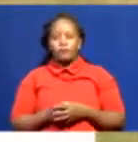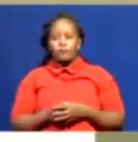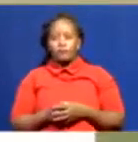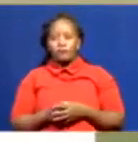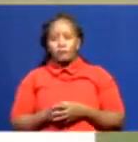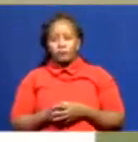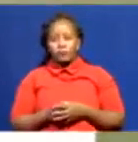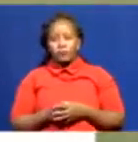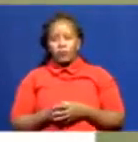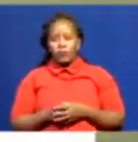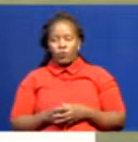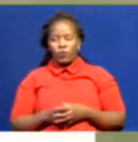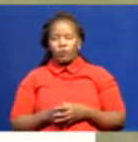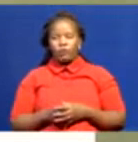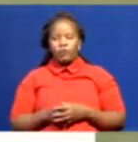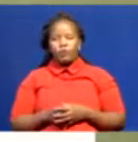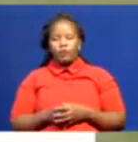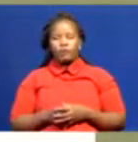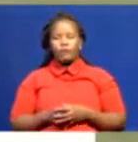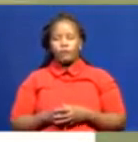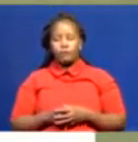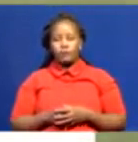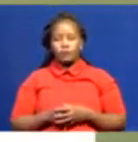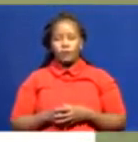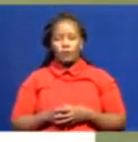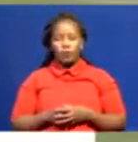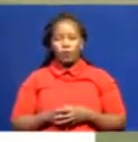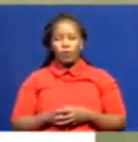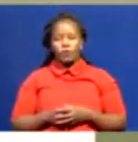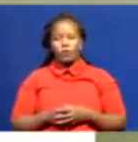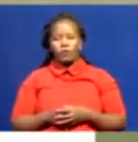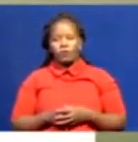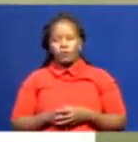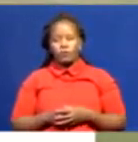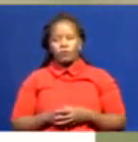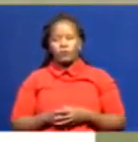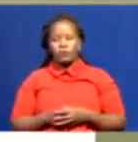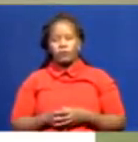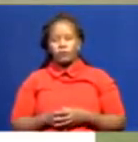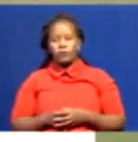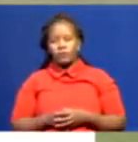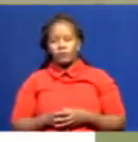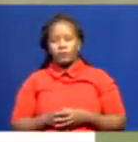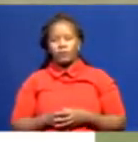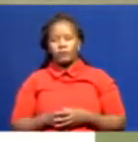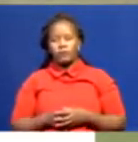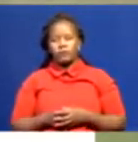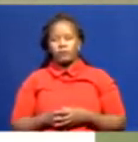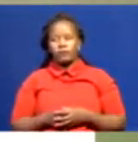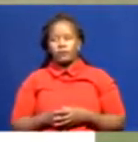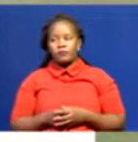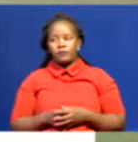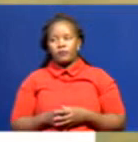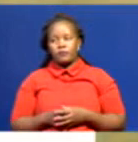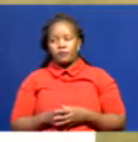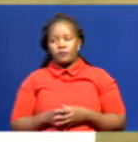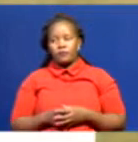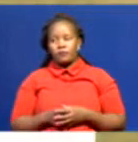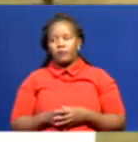Come down the track, hits it straight. The fielder under, back at it. They'll come back for two. Good batting.